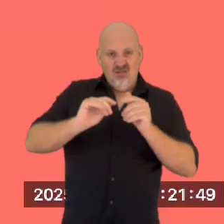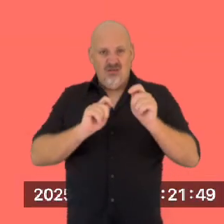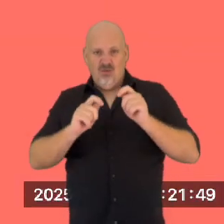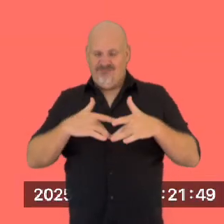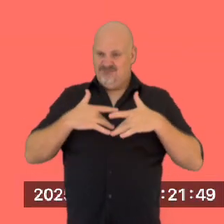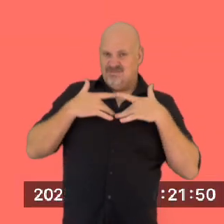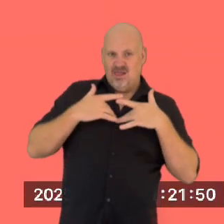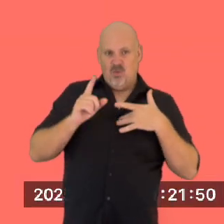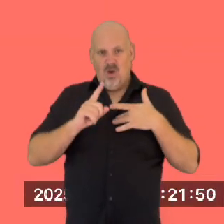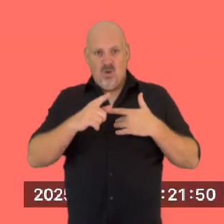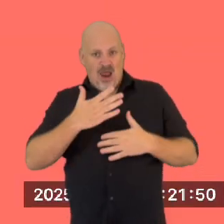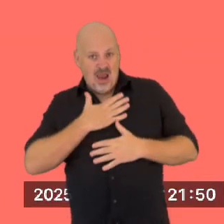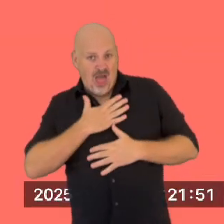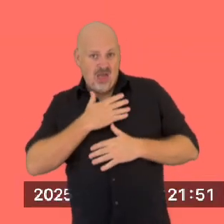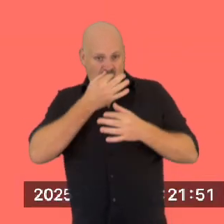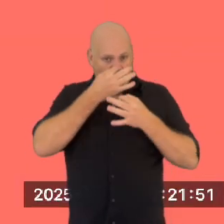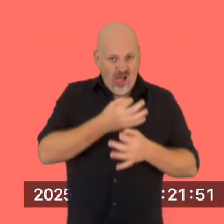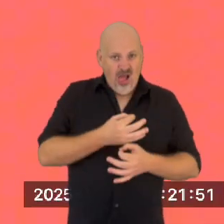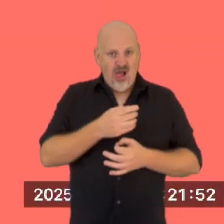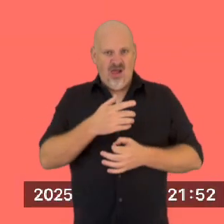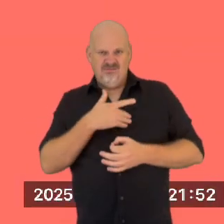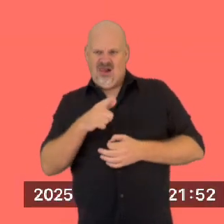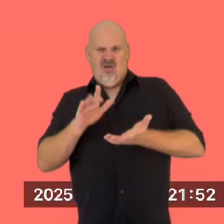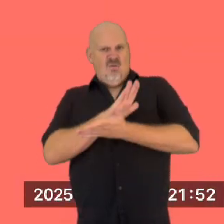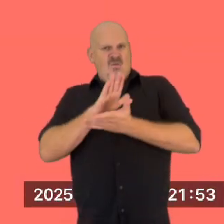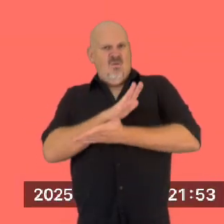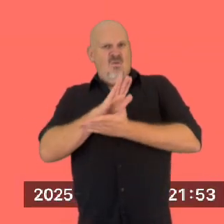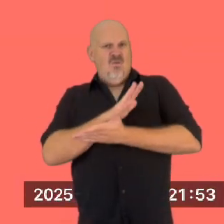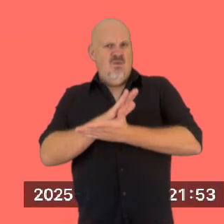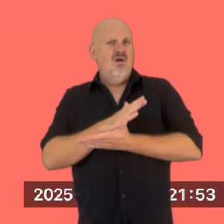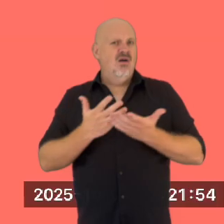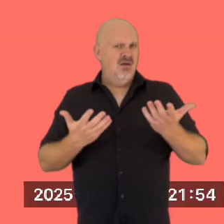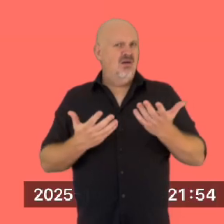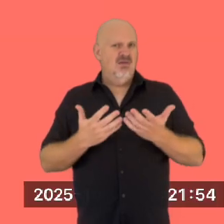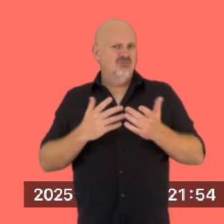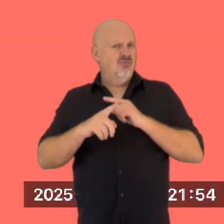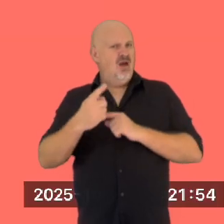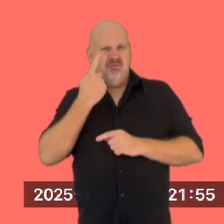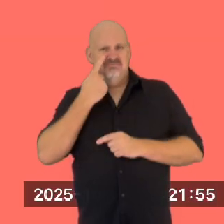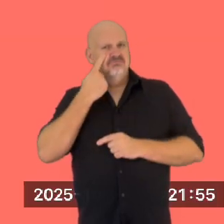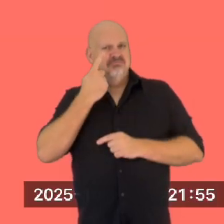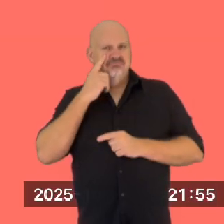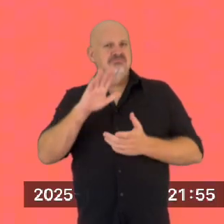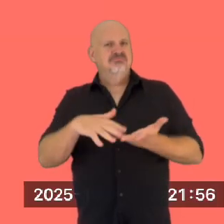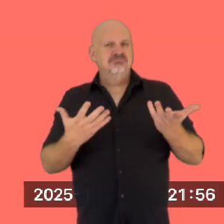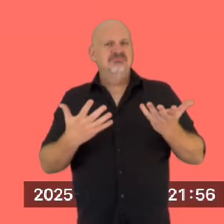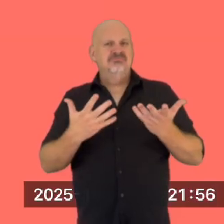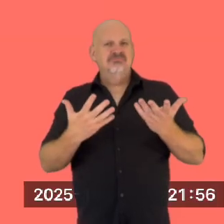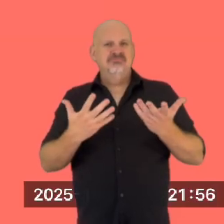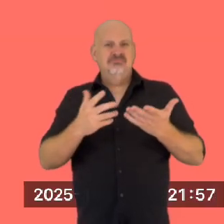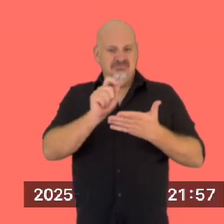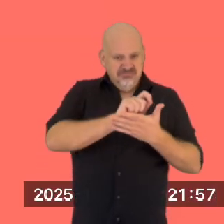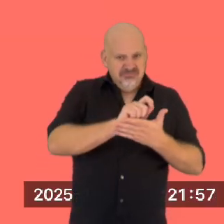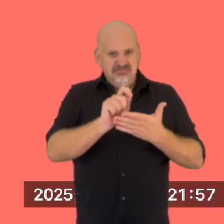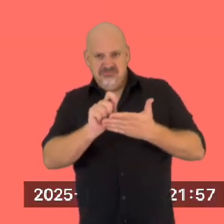own, and see what works for you, and what you're liking the results with, and what you're finding pleasing. So, really